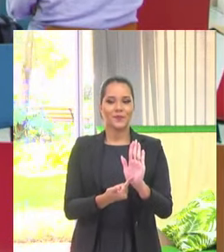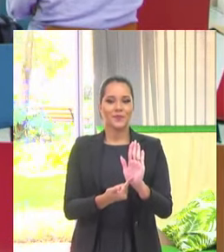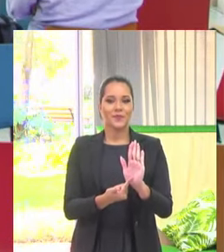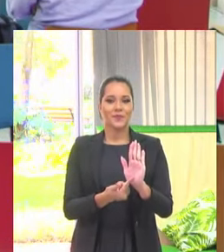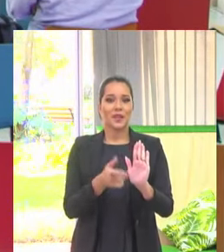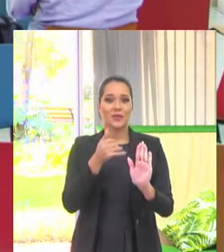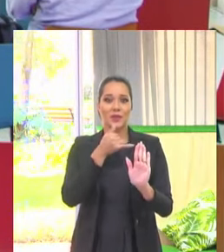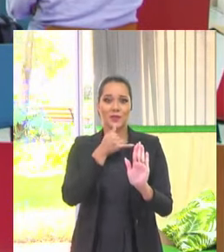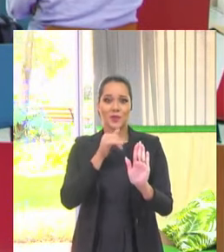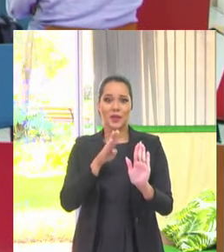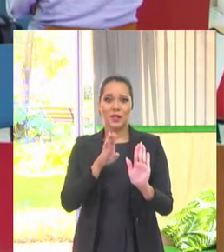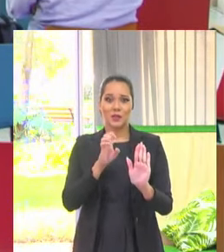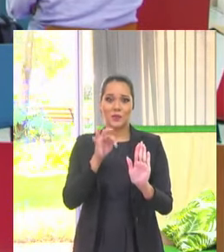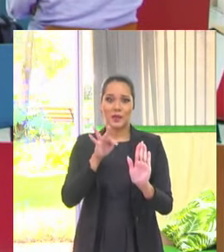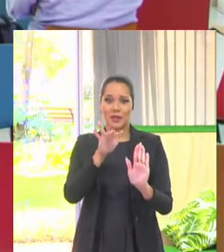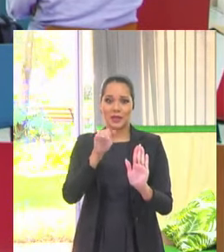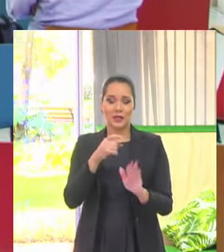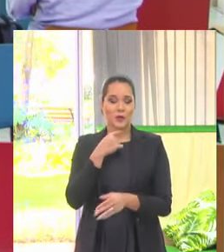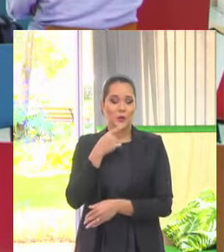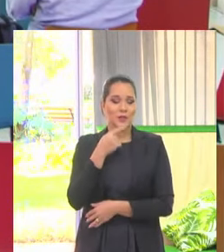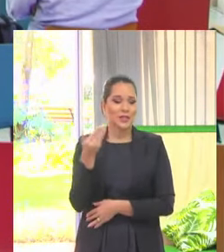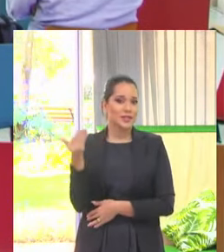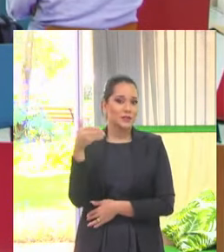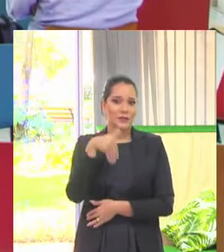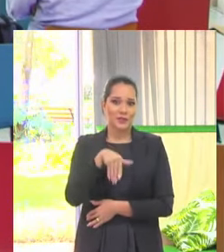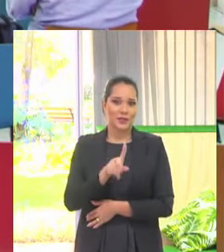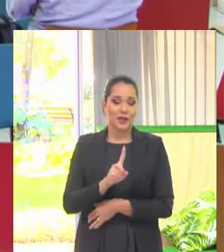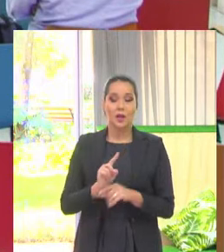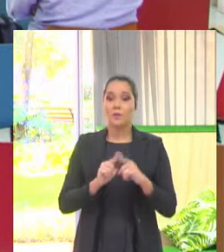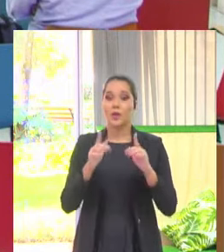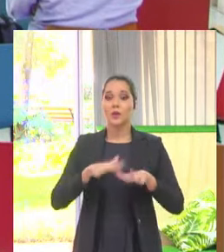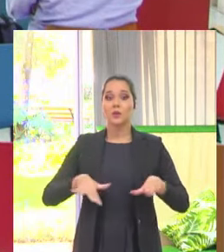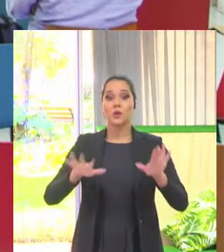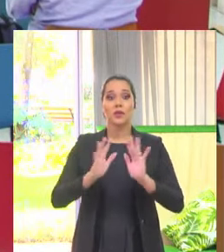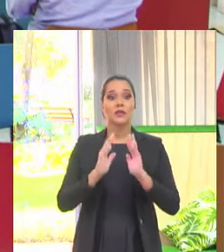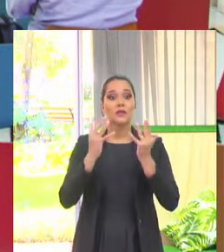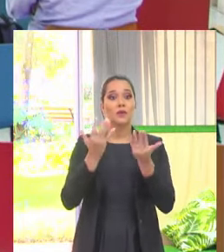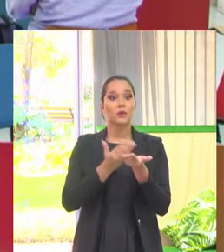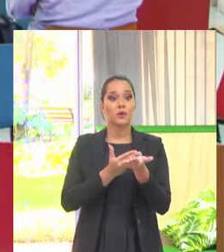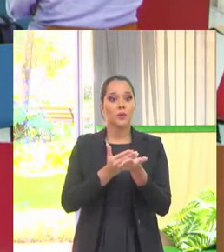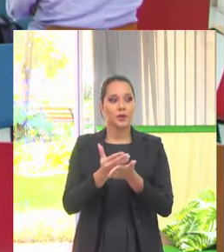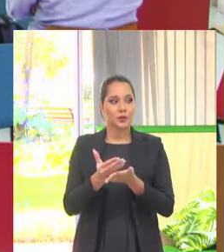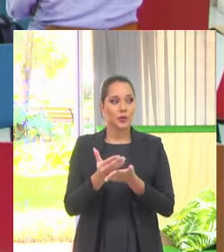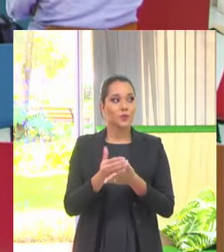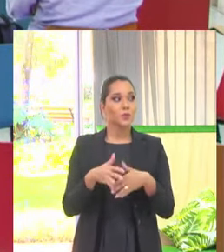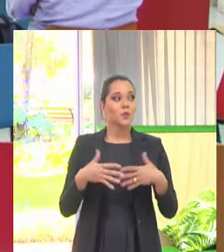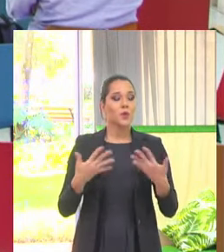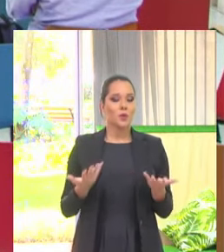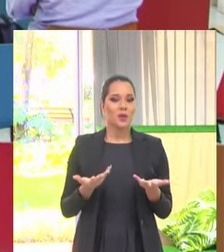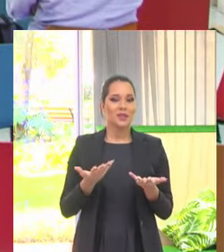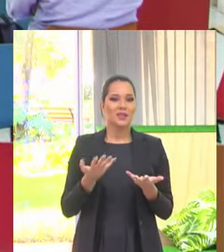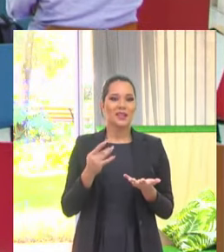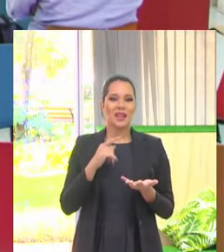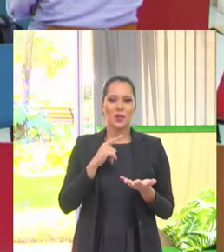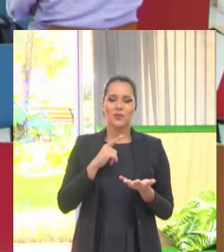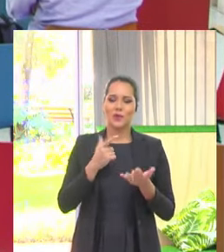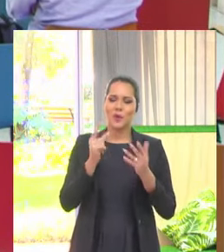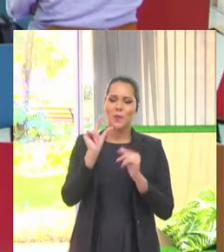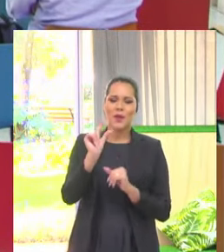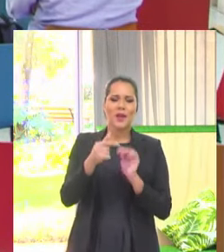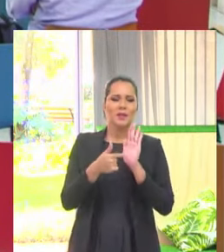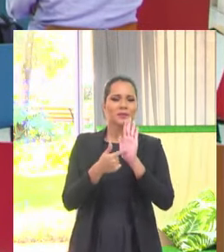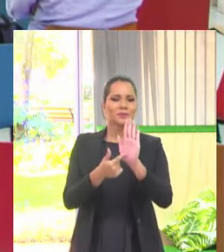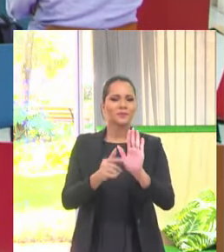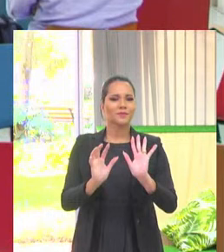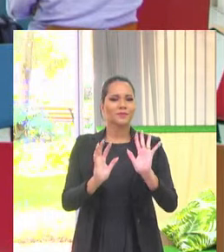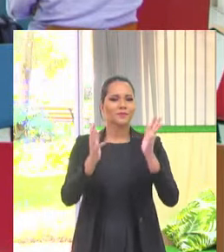here, but this whole event started when I did a small presentation in an online event. I haven't